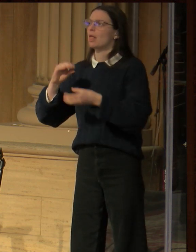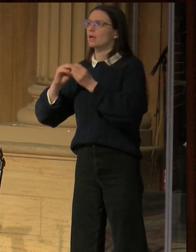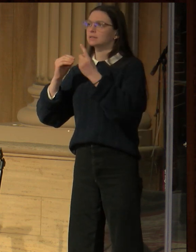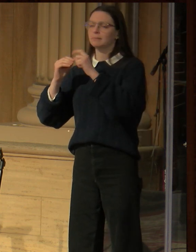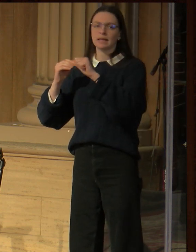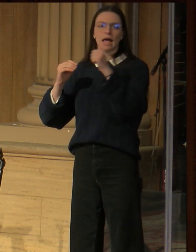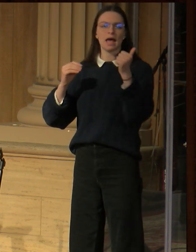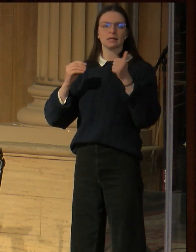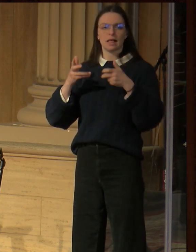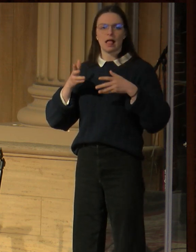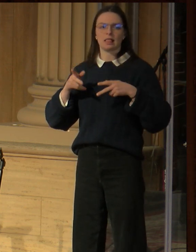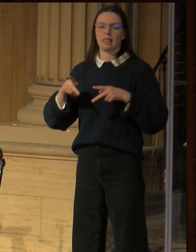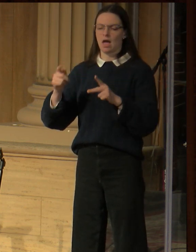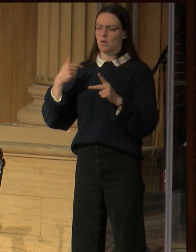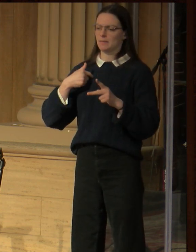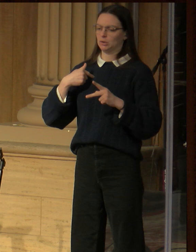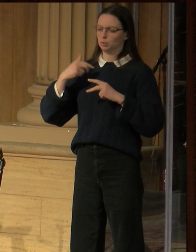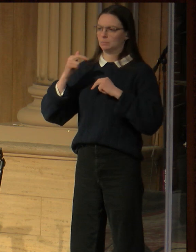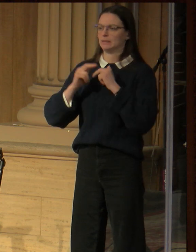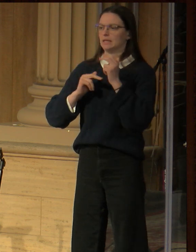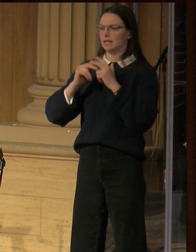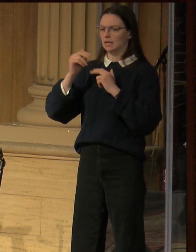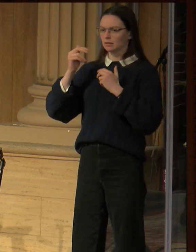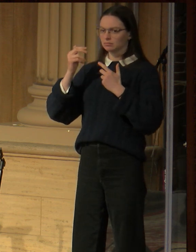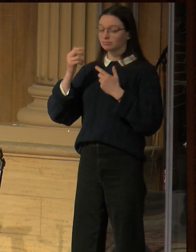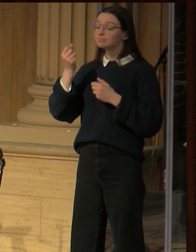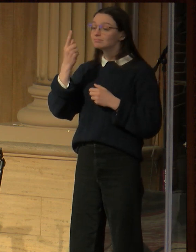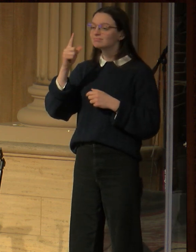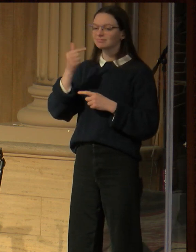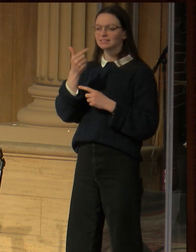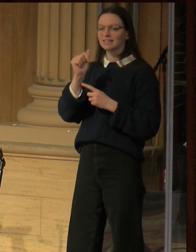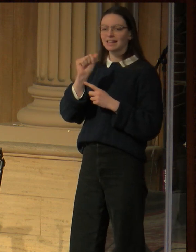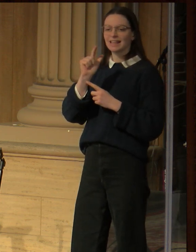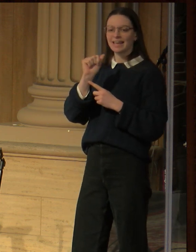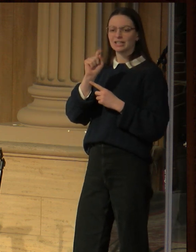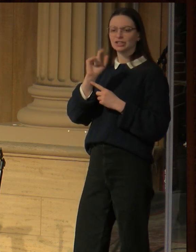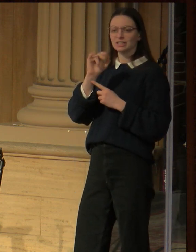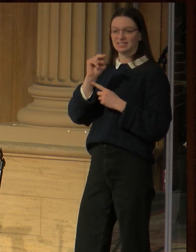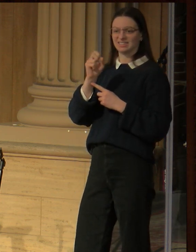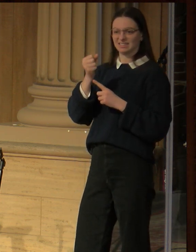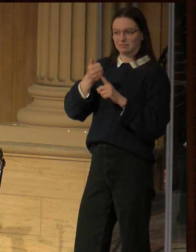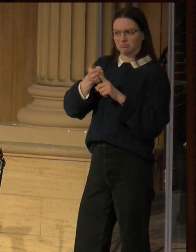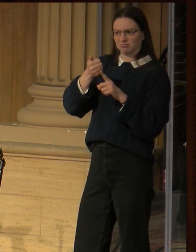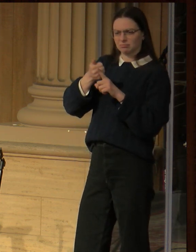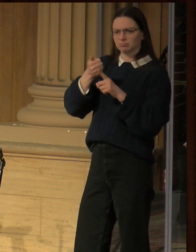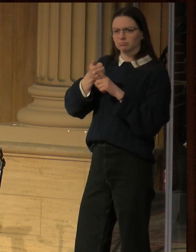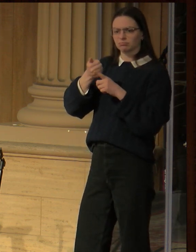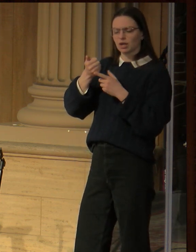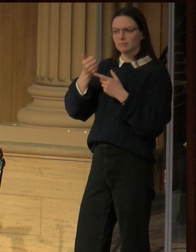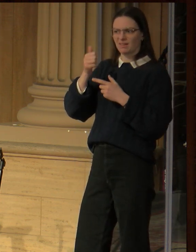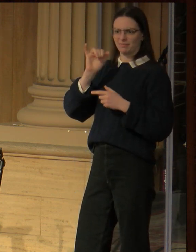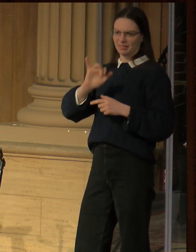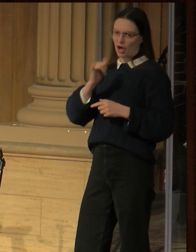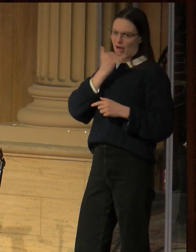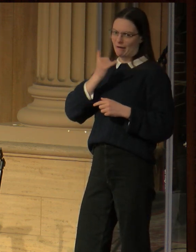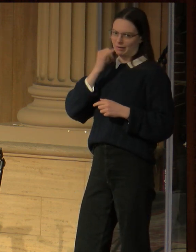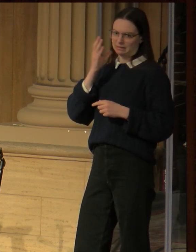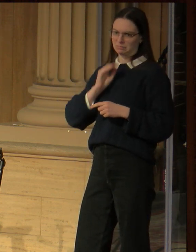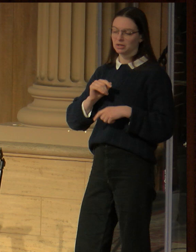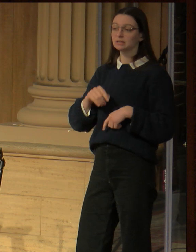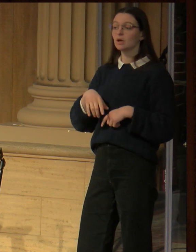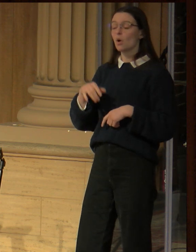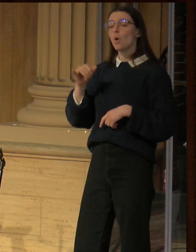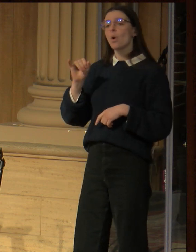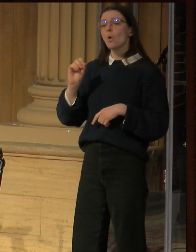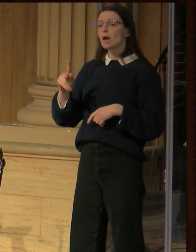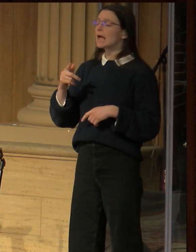on. This is the error of the Galatians, who thought that having begun in the Spirit, they would now be perfected in the flesh. That you start out by